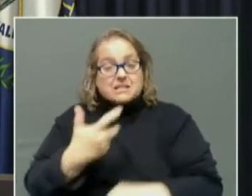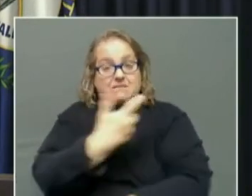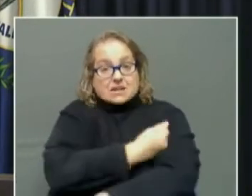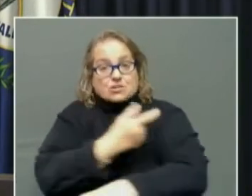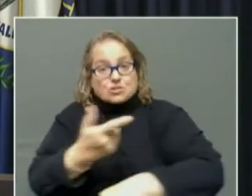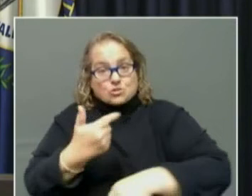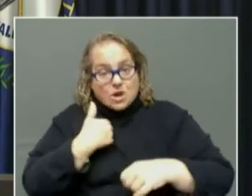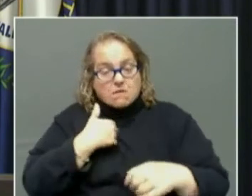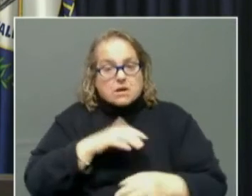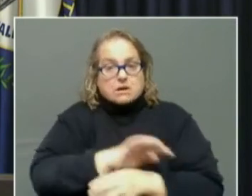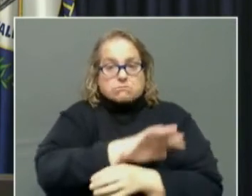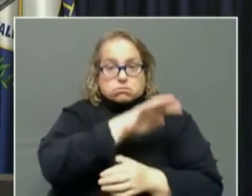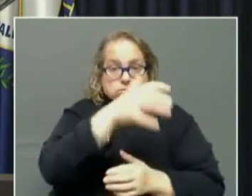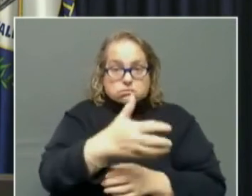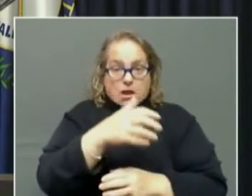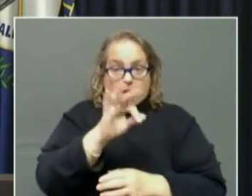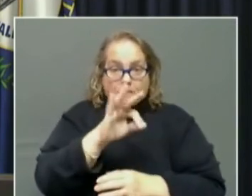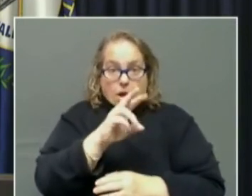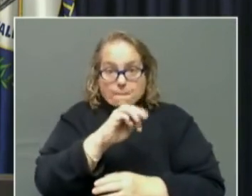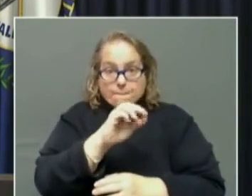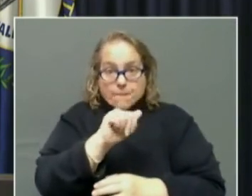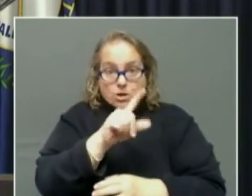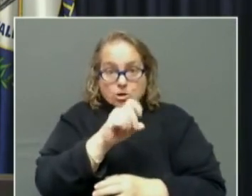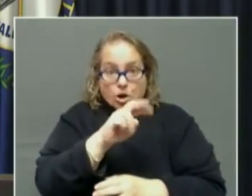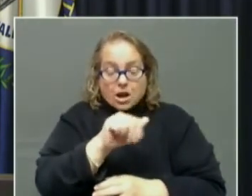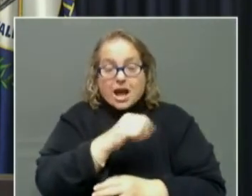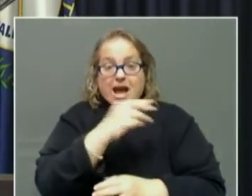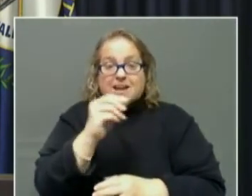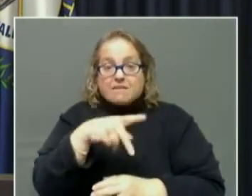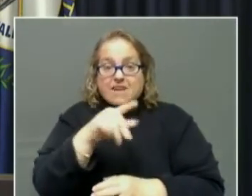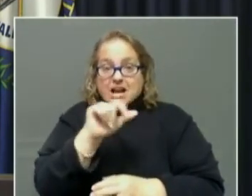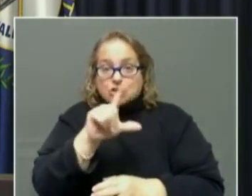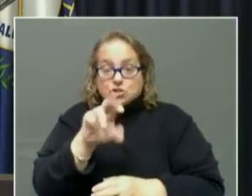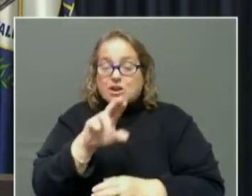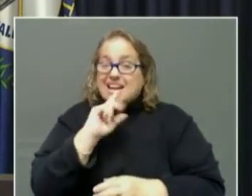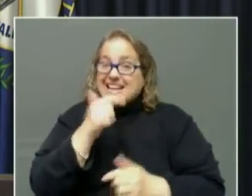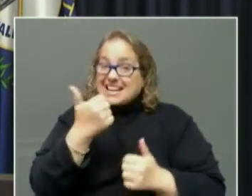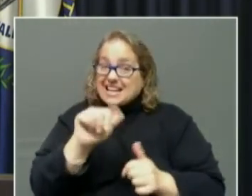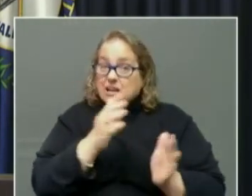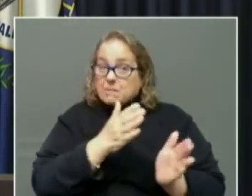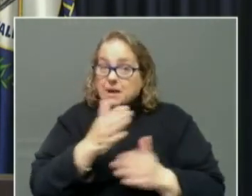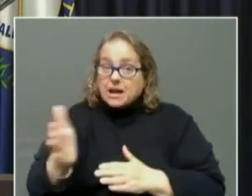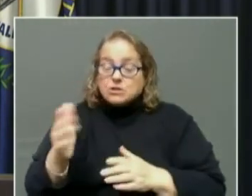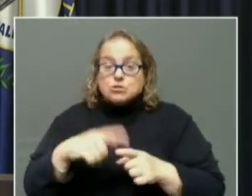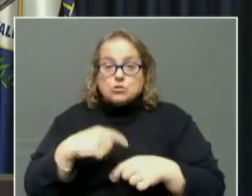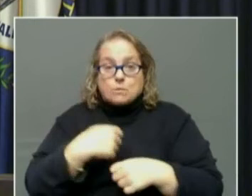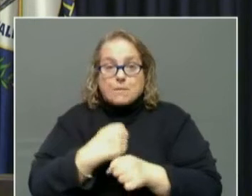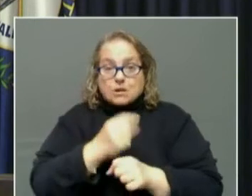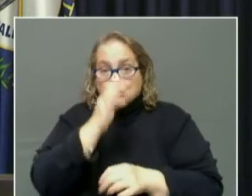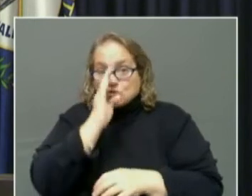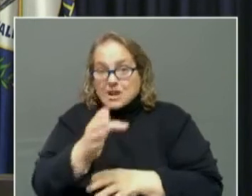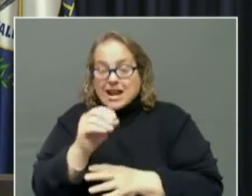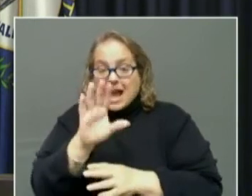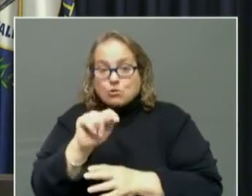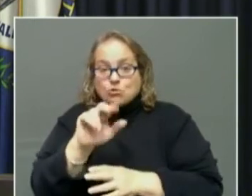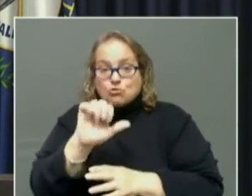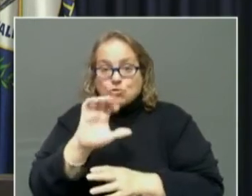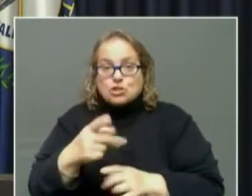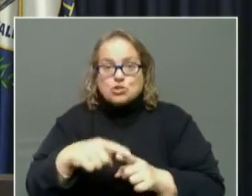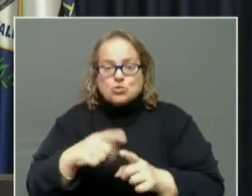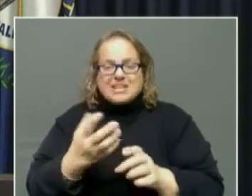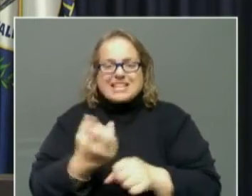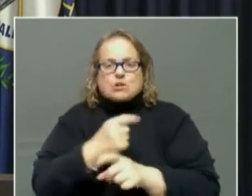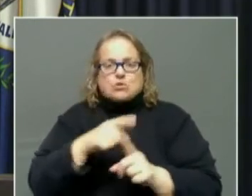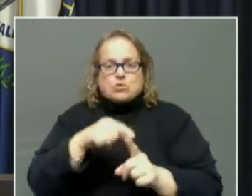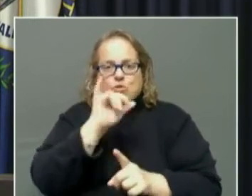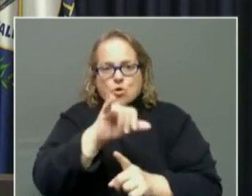Moderna and Pfizer. Are there any plans statewide to make direct outreaches to try and get to those people who